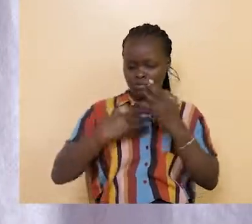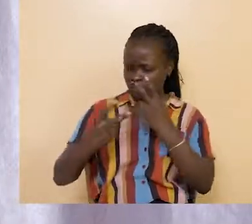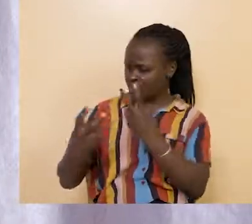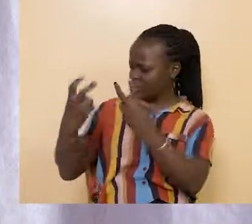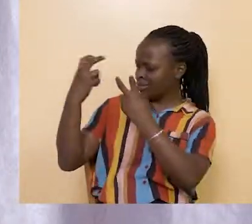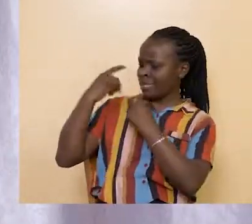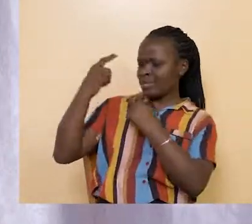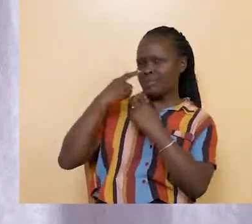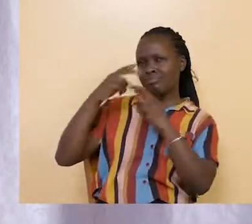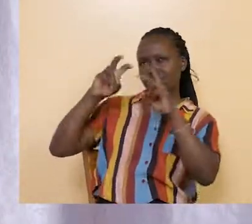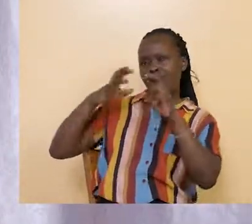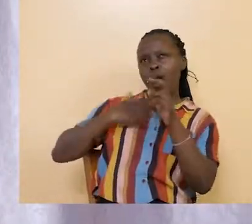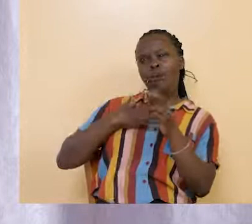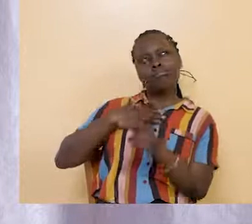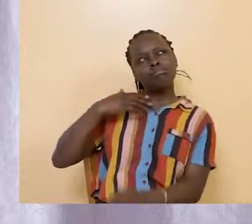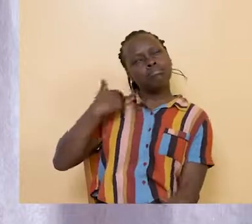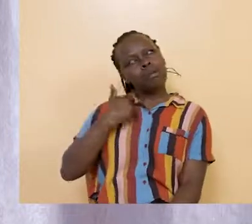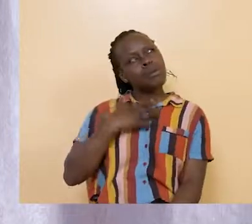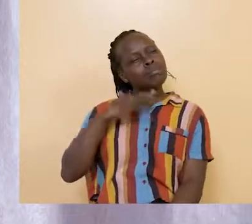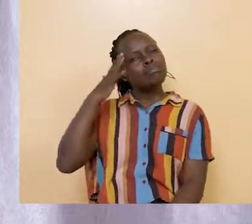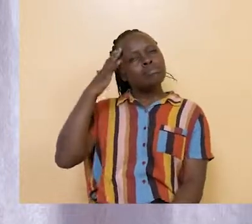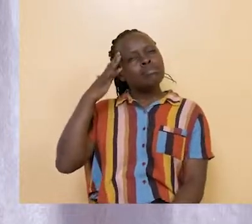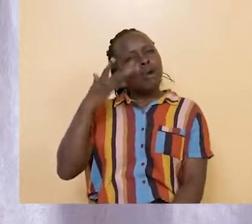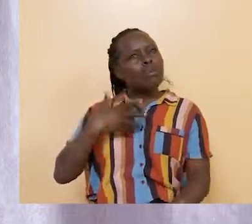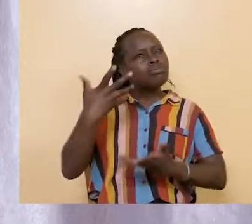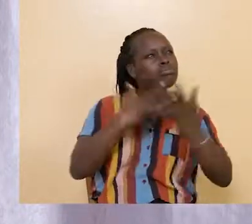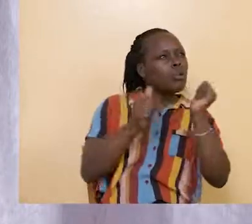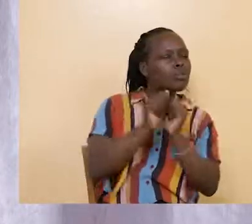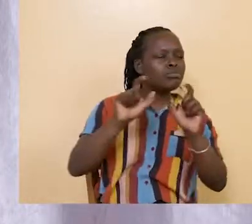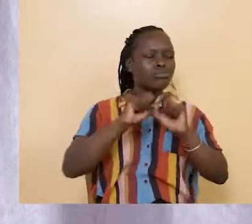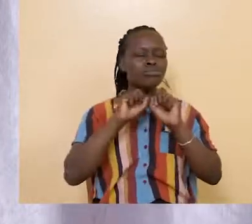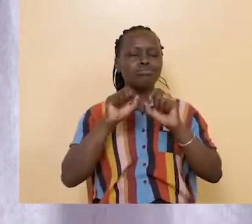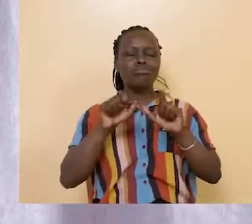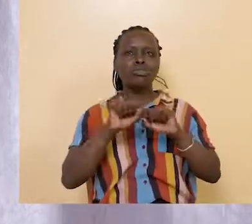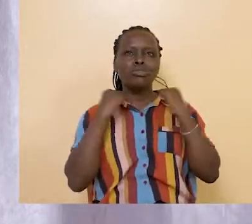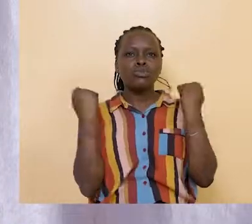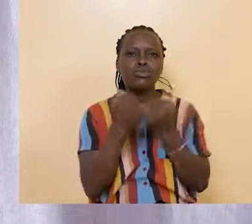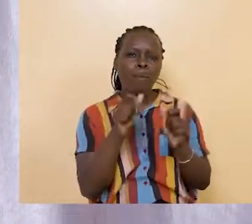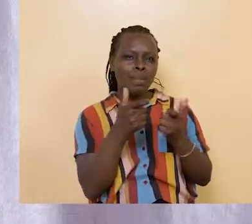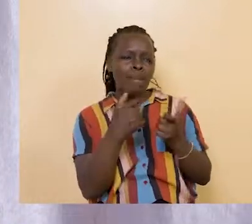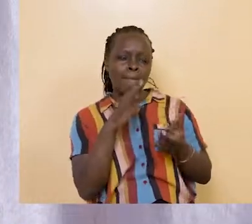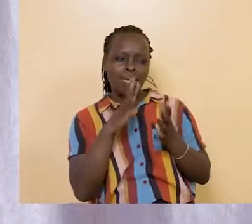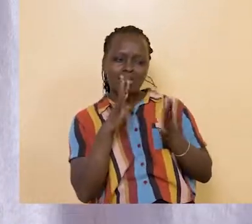back and interrogate even our motives and how we are interacting with this social media, it